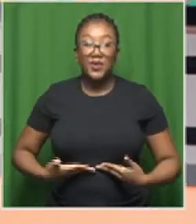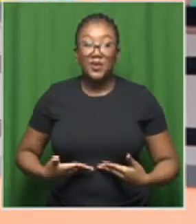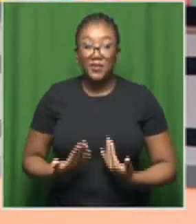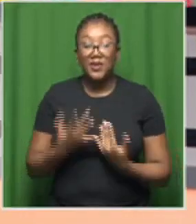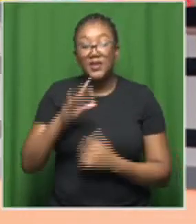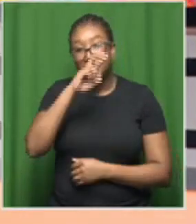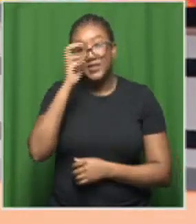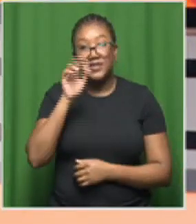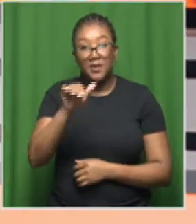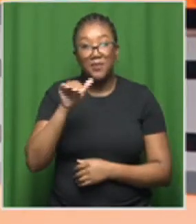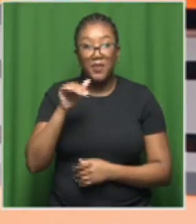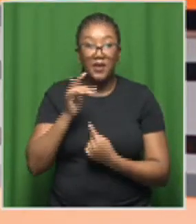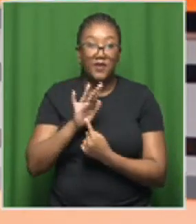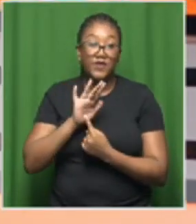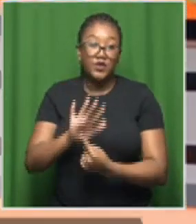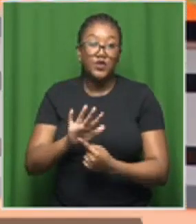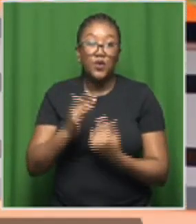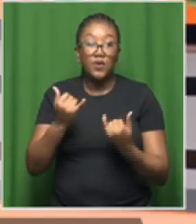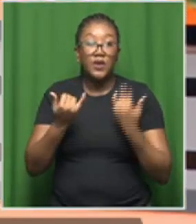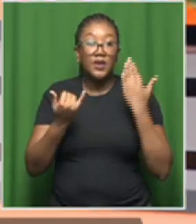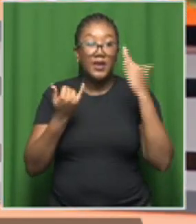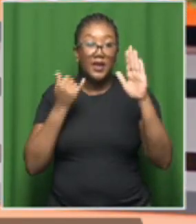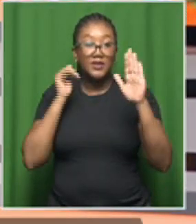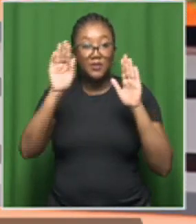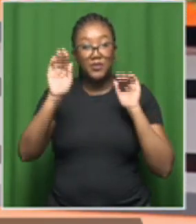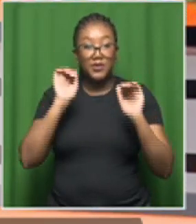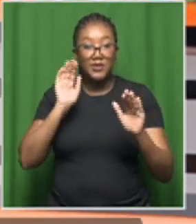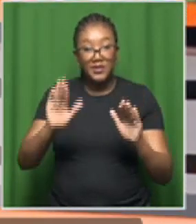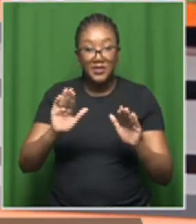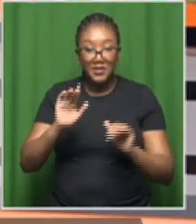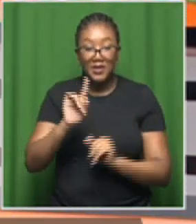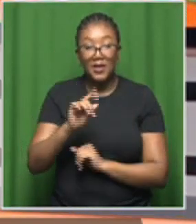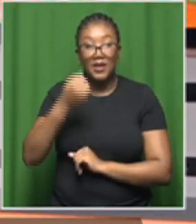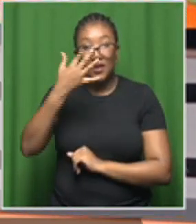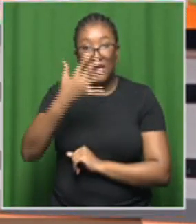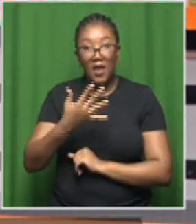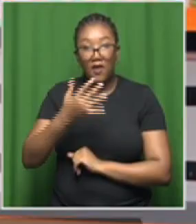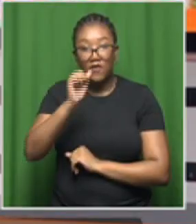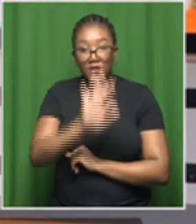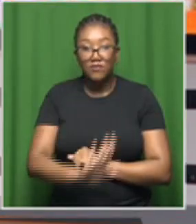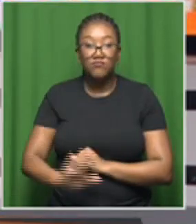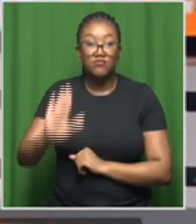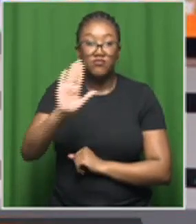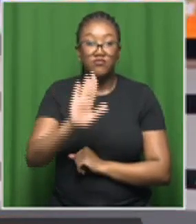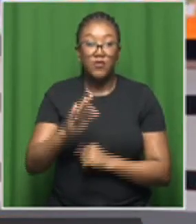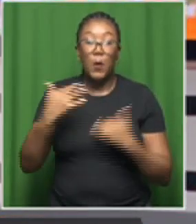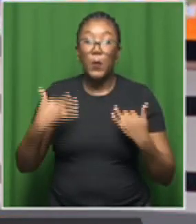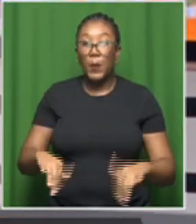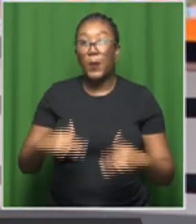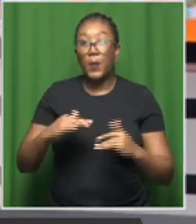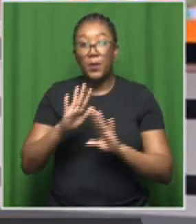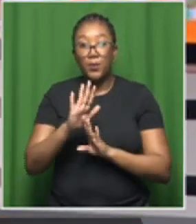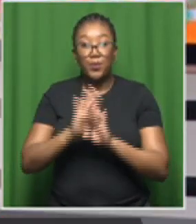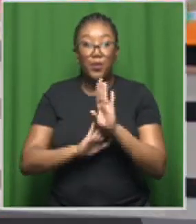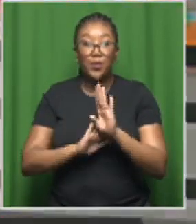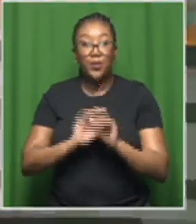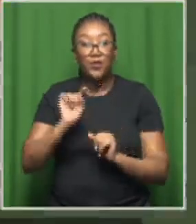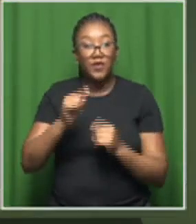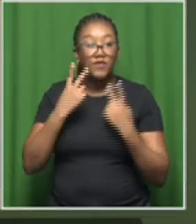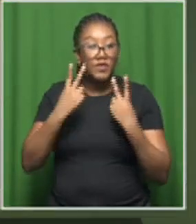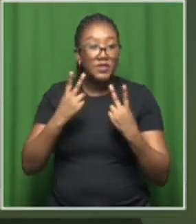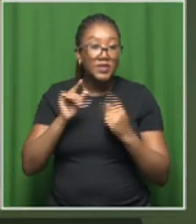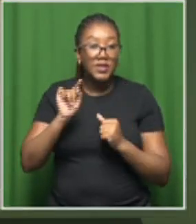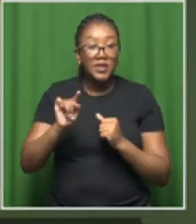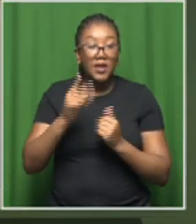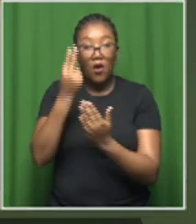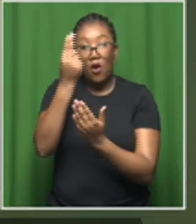Our Standard Bank is showcasing the exhibition A Continent on the Move, Perspectives on Africa and its Infrastructure from their art collection at the